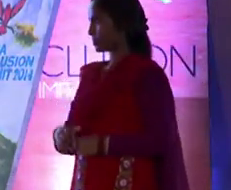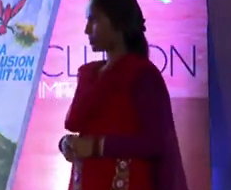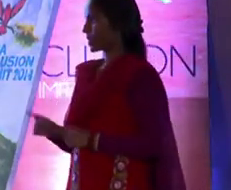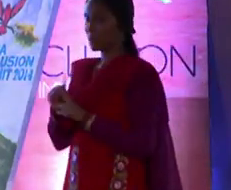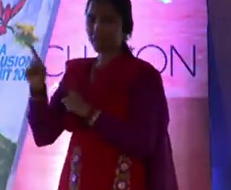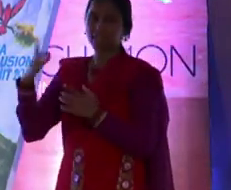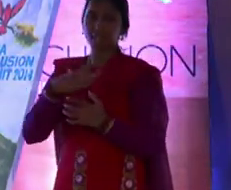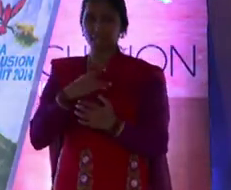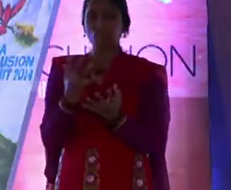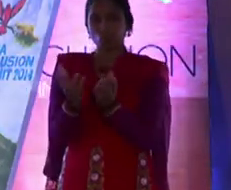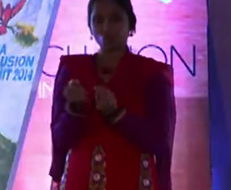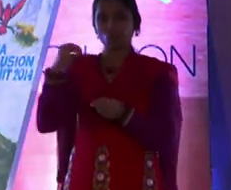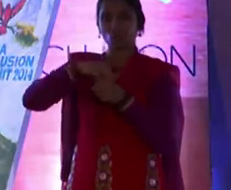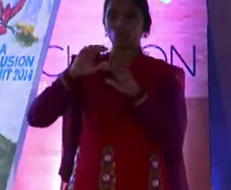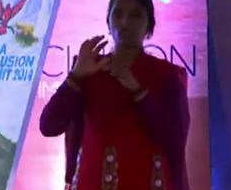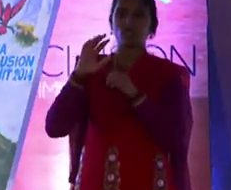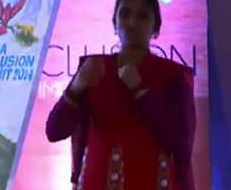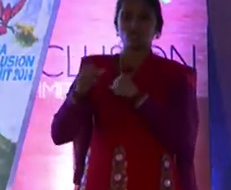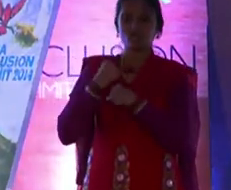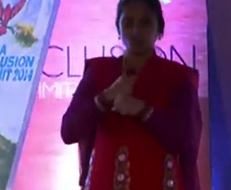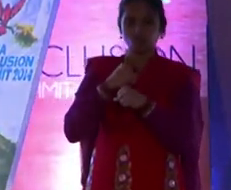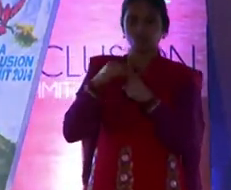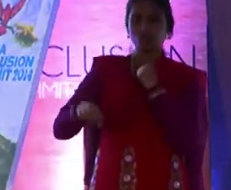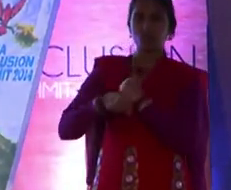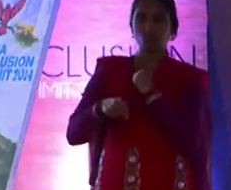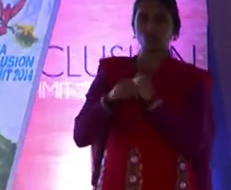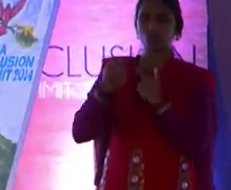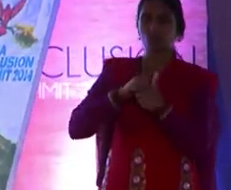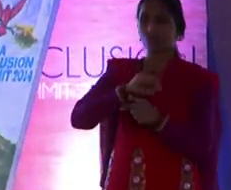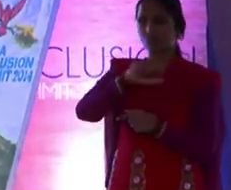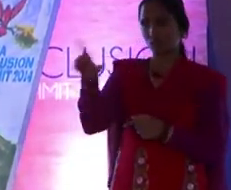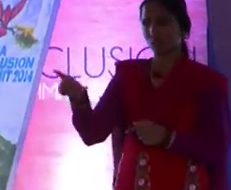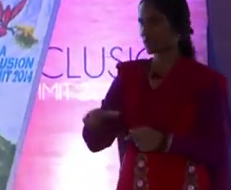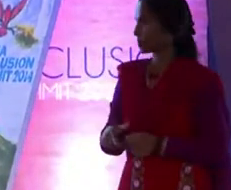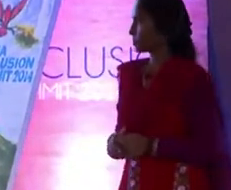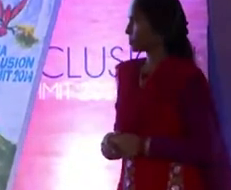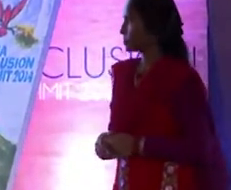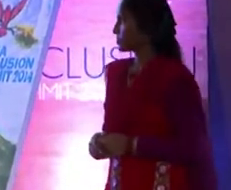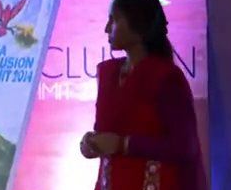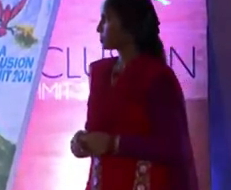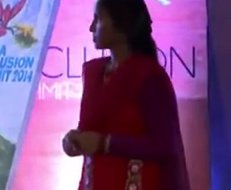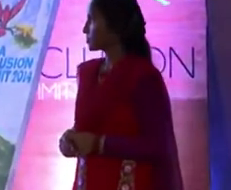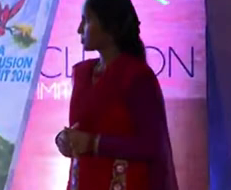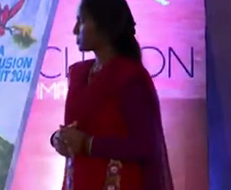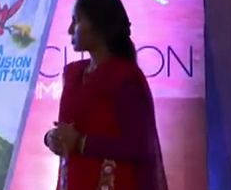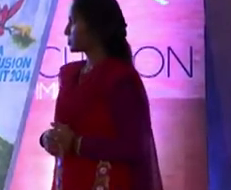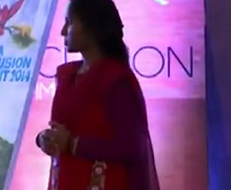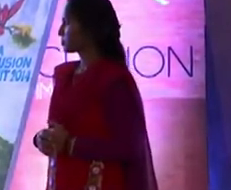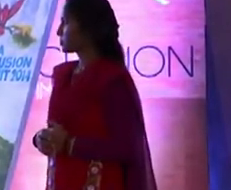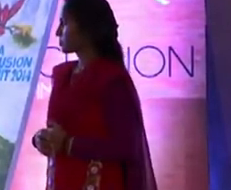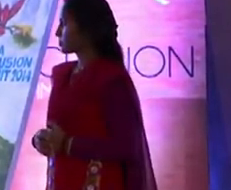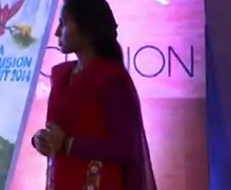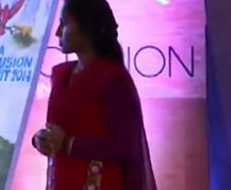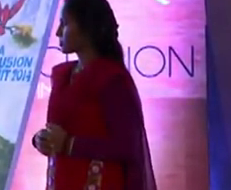like all the support from you. Thank you. I would also like to state that Firoz